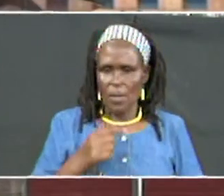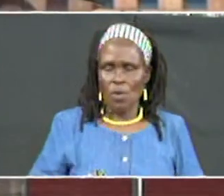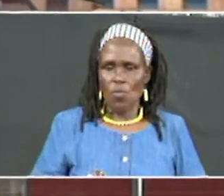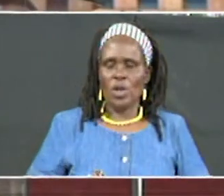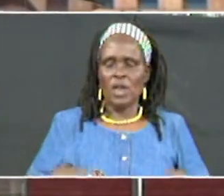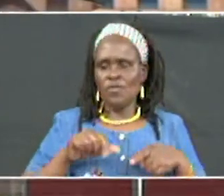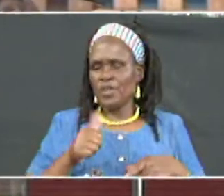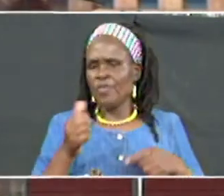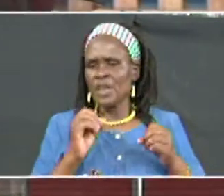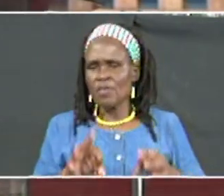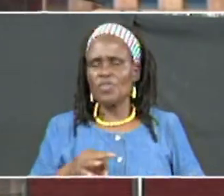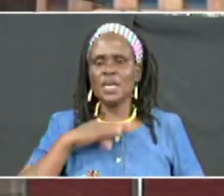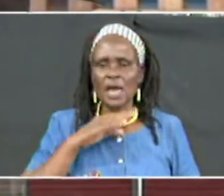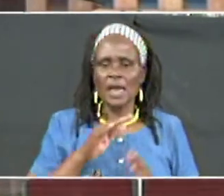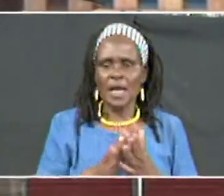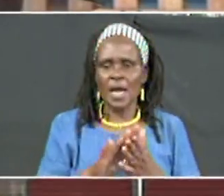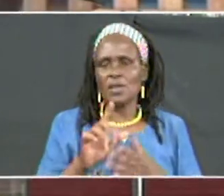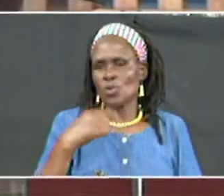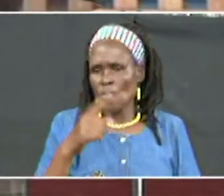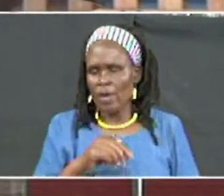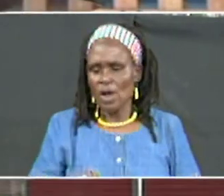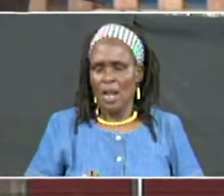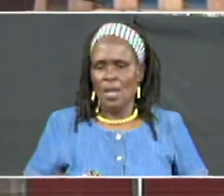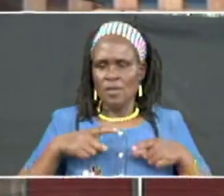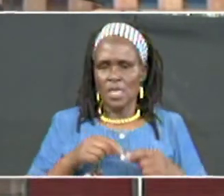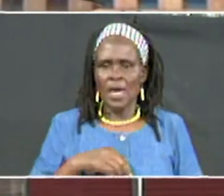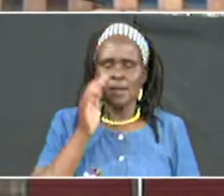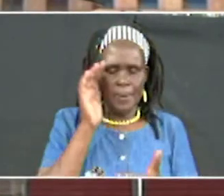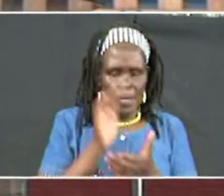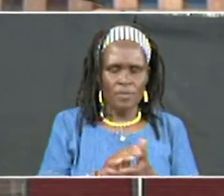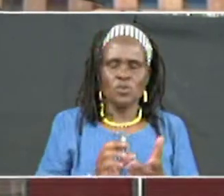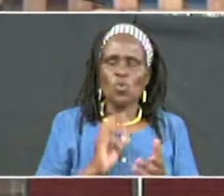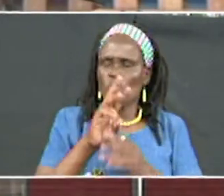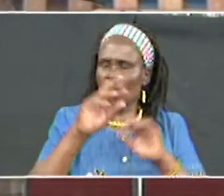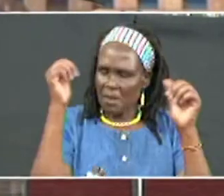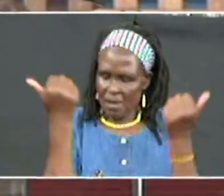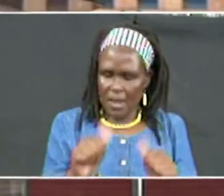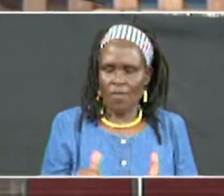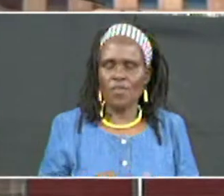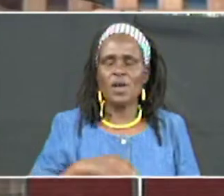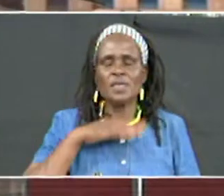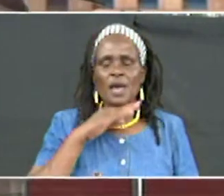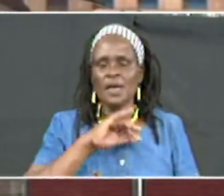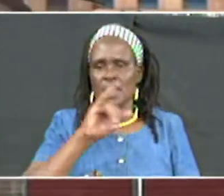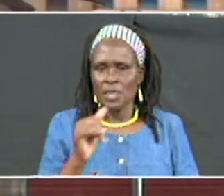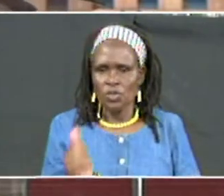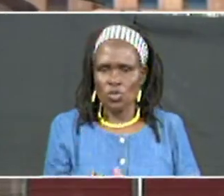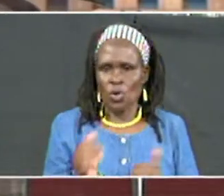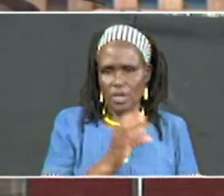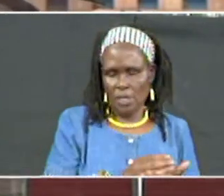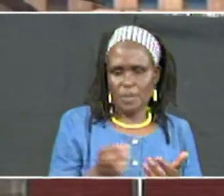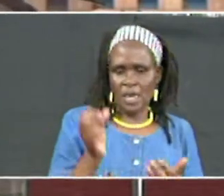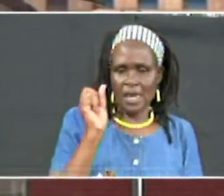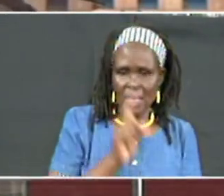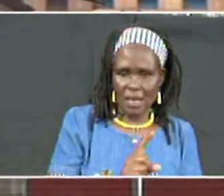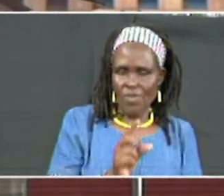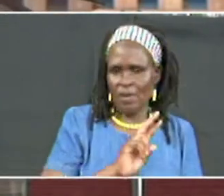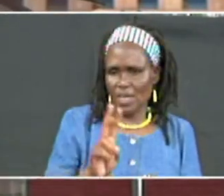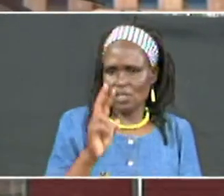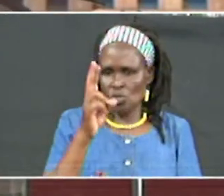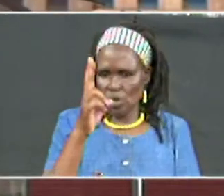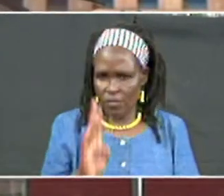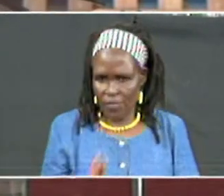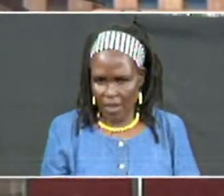dies. And whoever lives and believes in me will never die. John chapter 11, verse 25. Are you